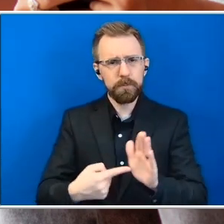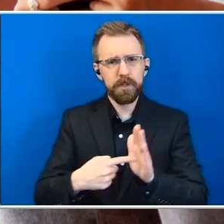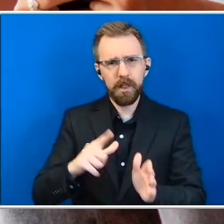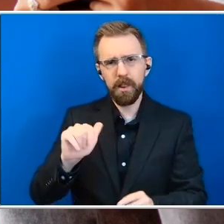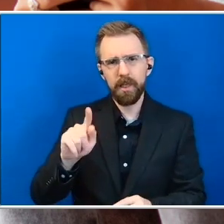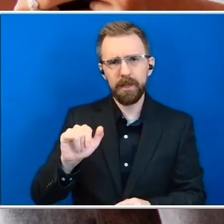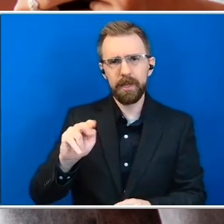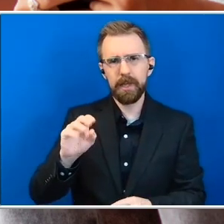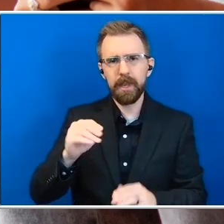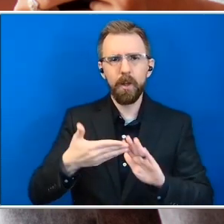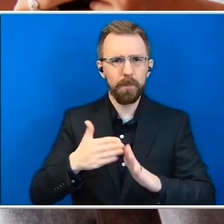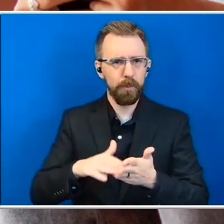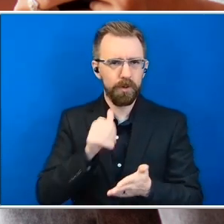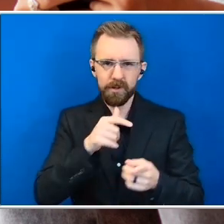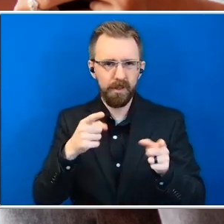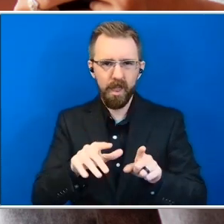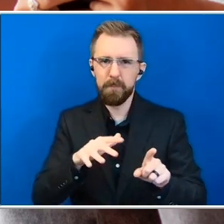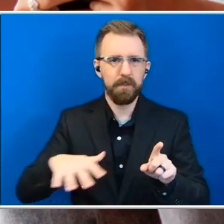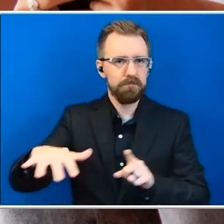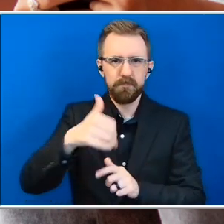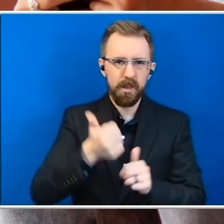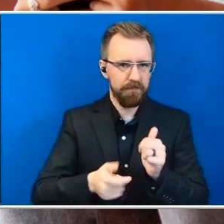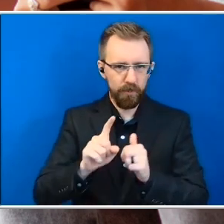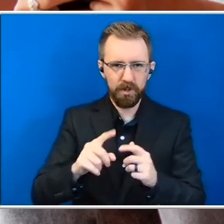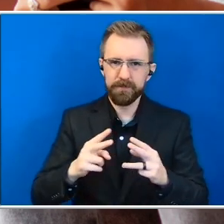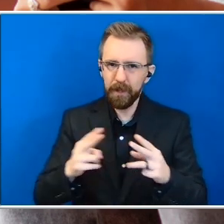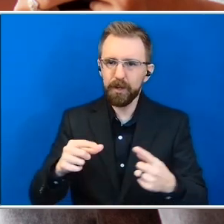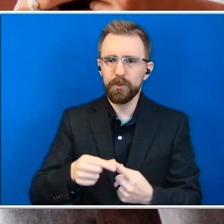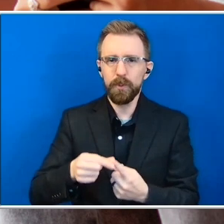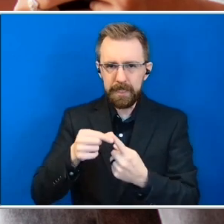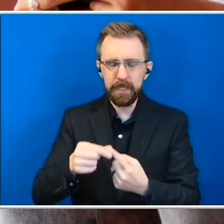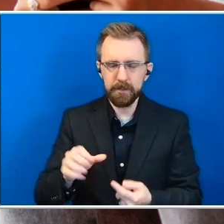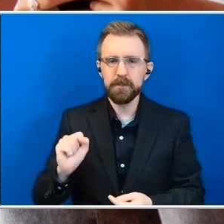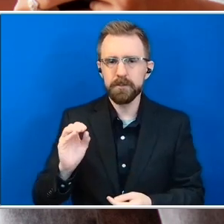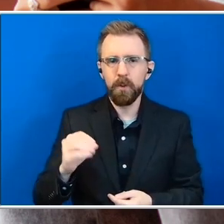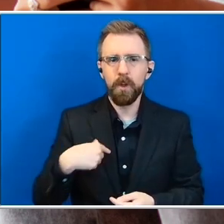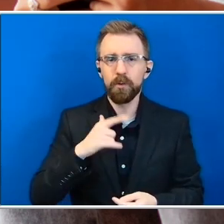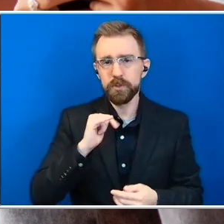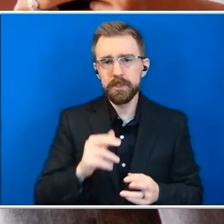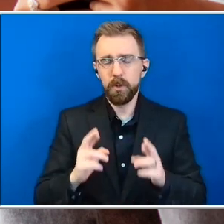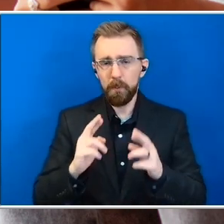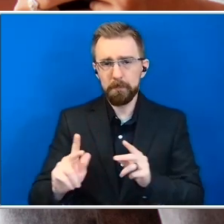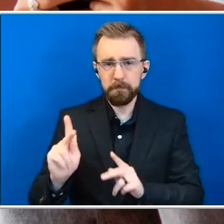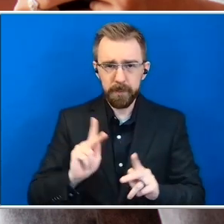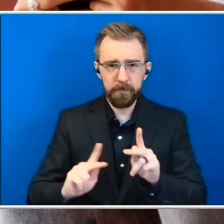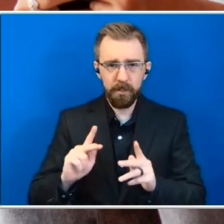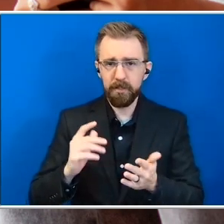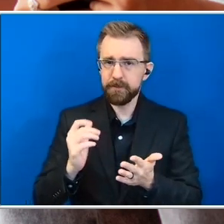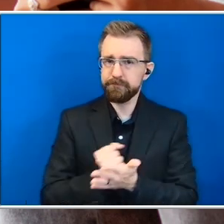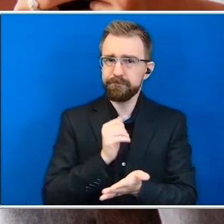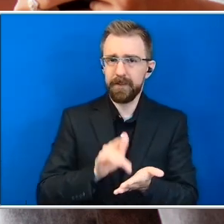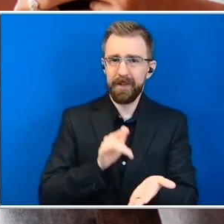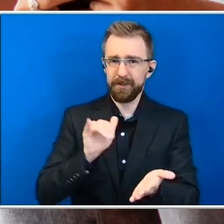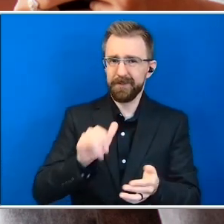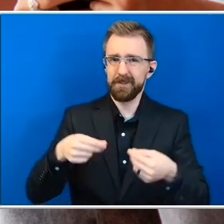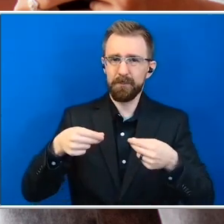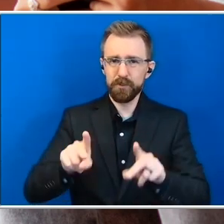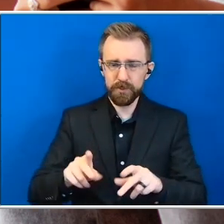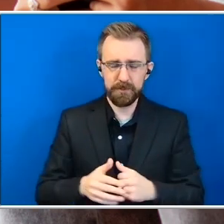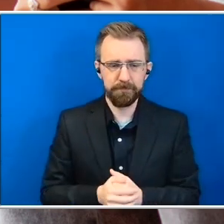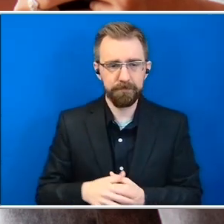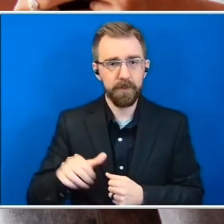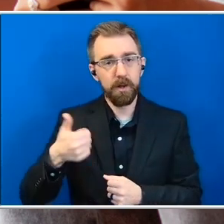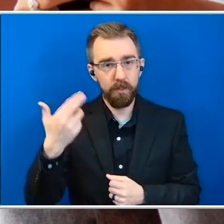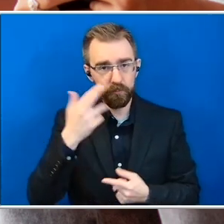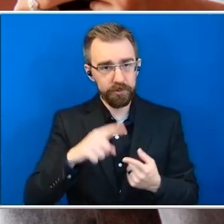happen everywhere. It's very unique. So I really hope people take advantage of this opportunity. Another reason to be proud of the